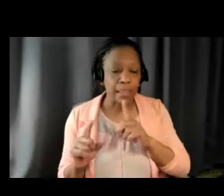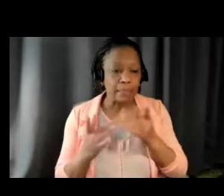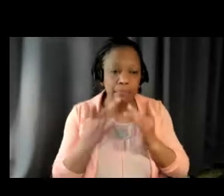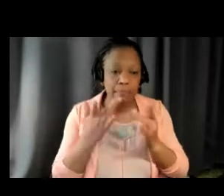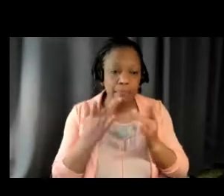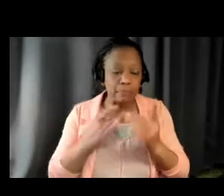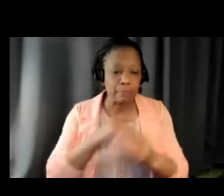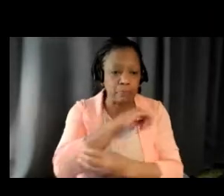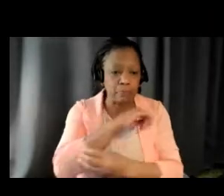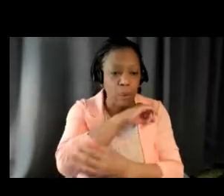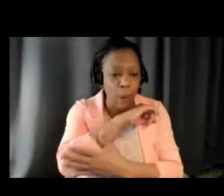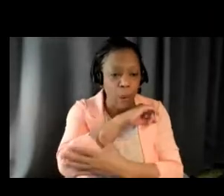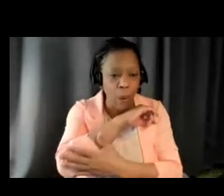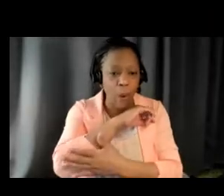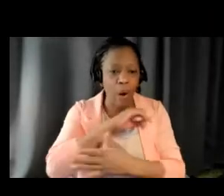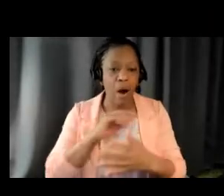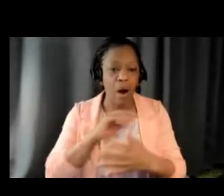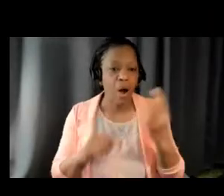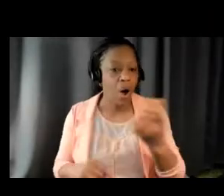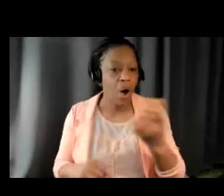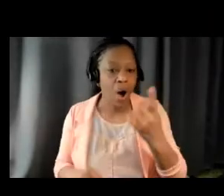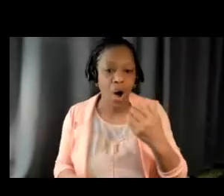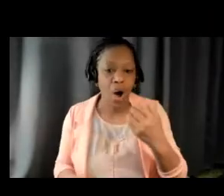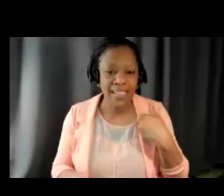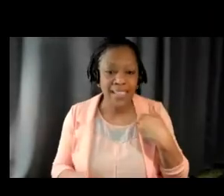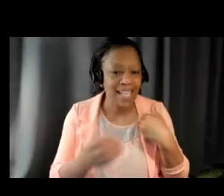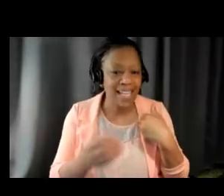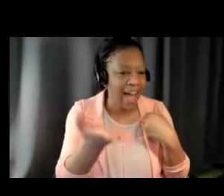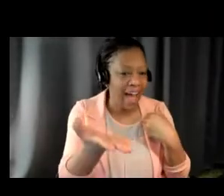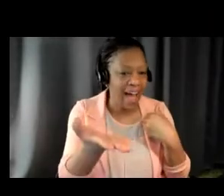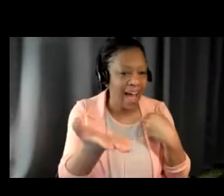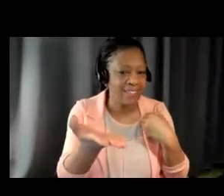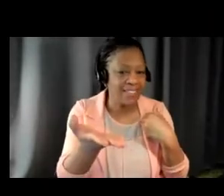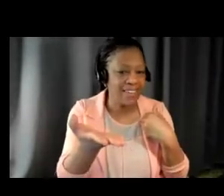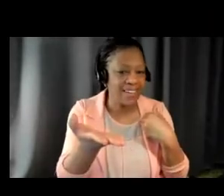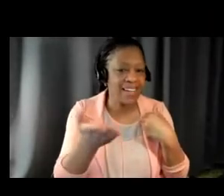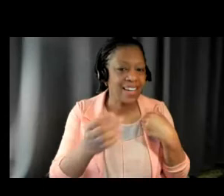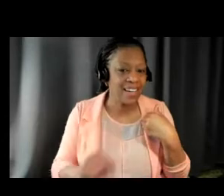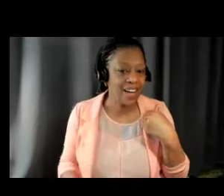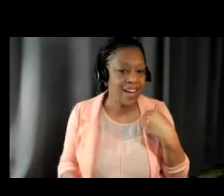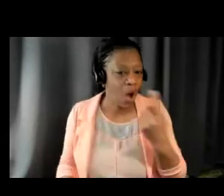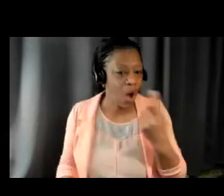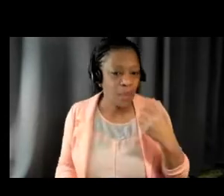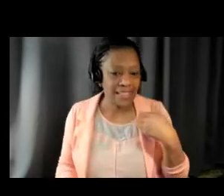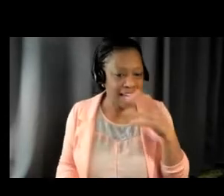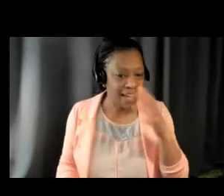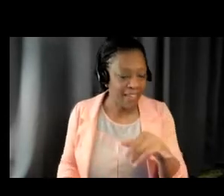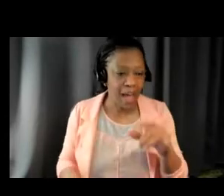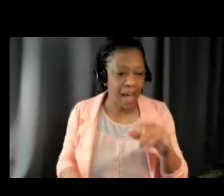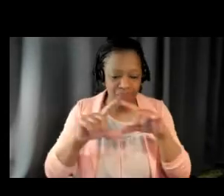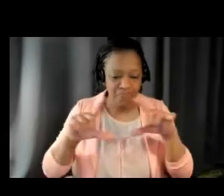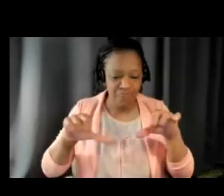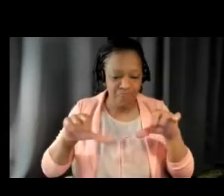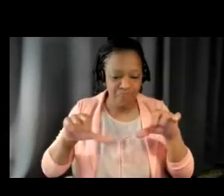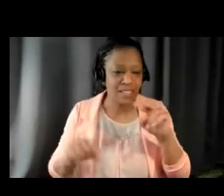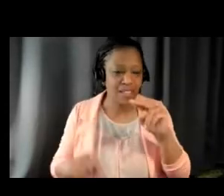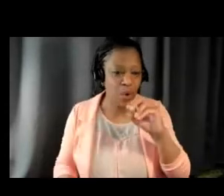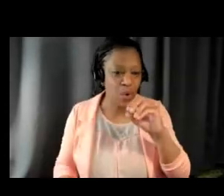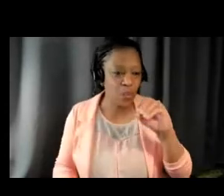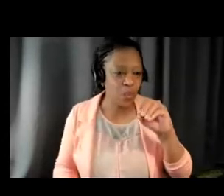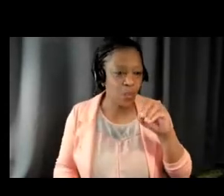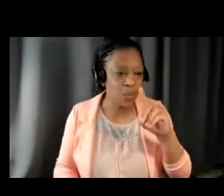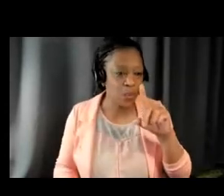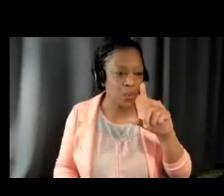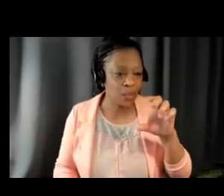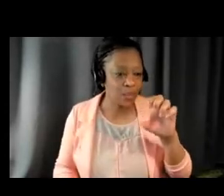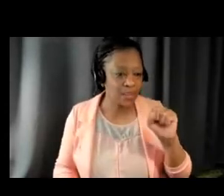yourself, you always had these in there. Yeah. Yeah. So And it's a I just can't variety. eat chicken,